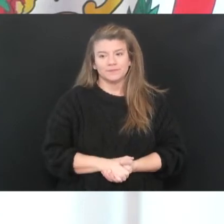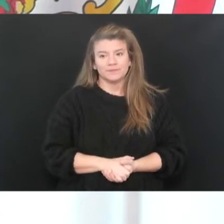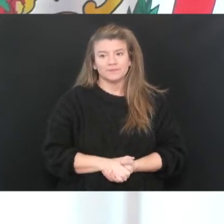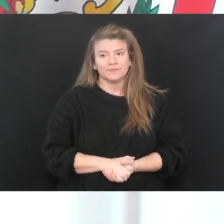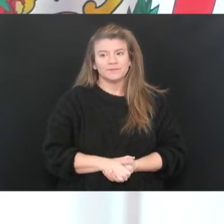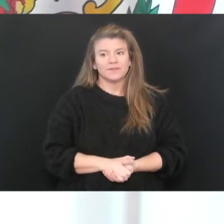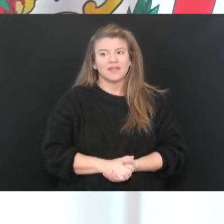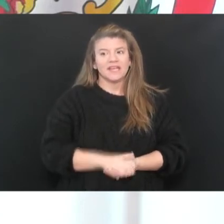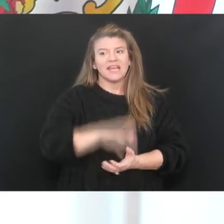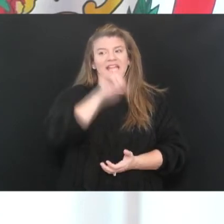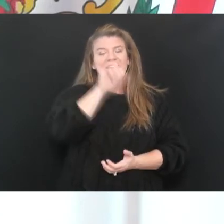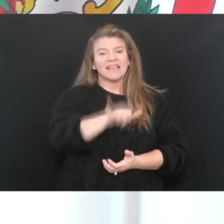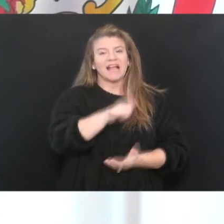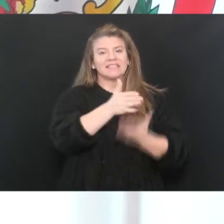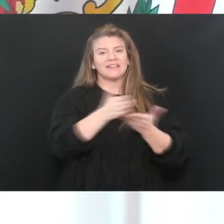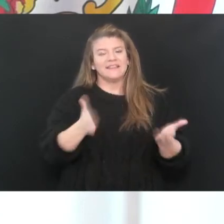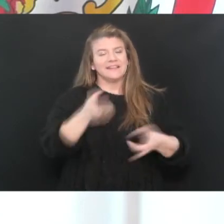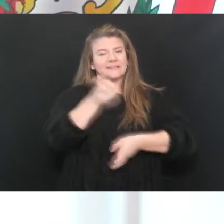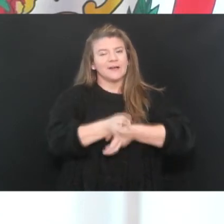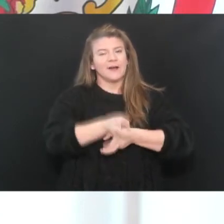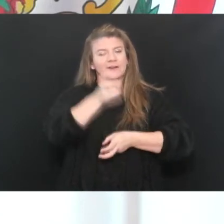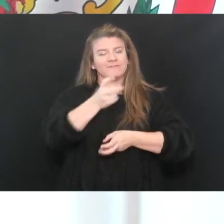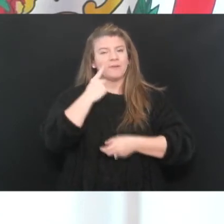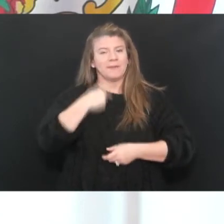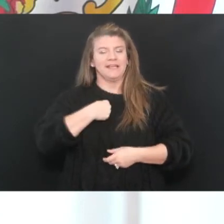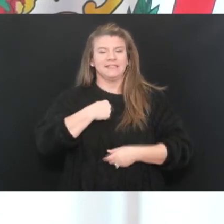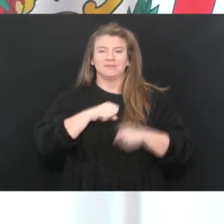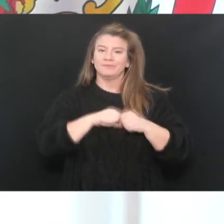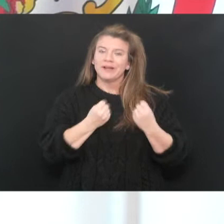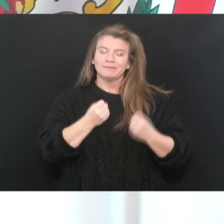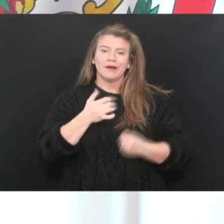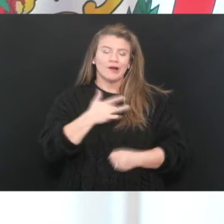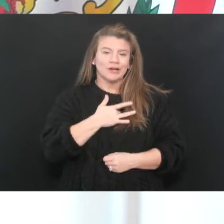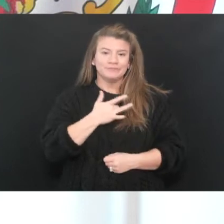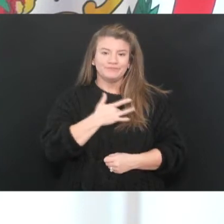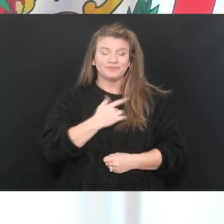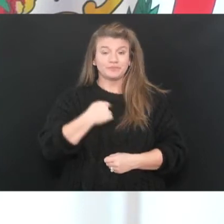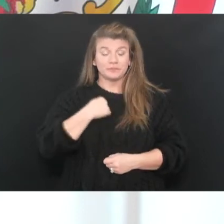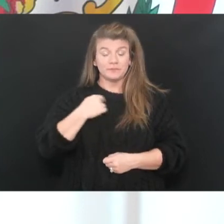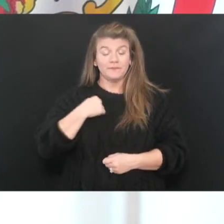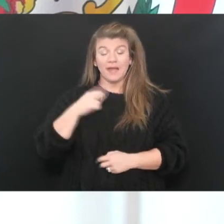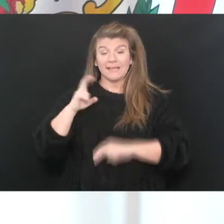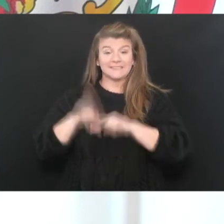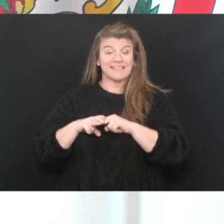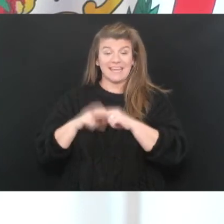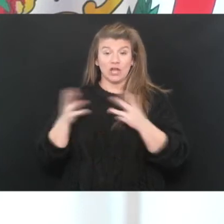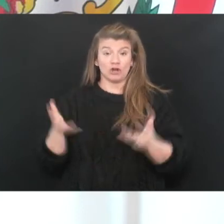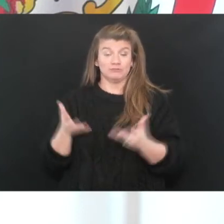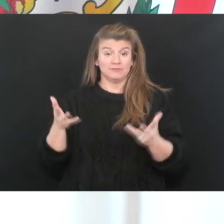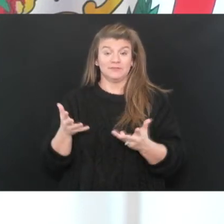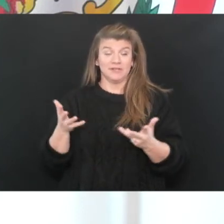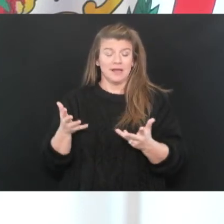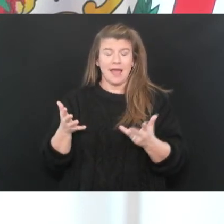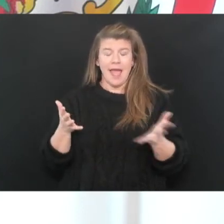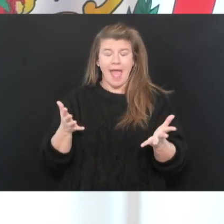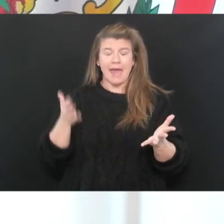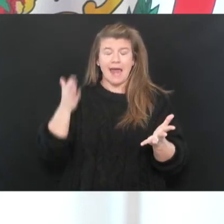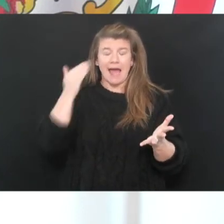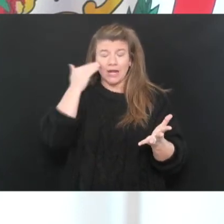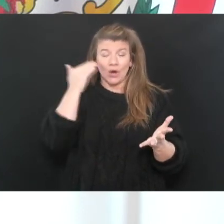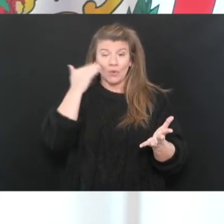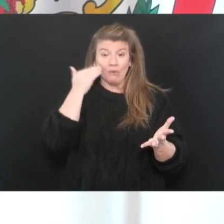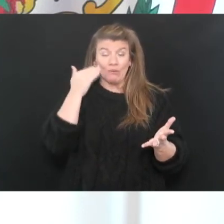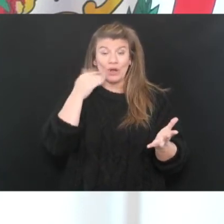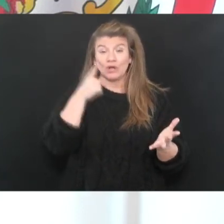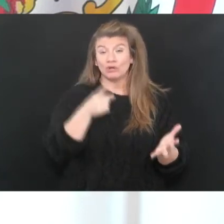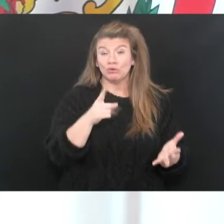that is just heartbreaking to me. I sit here and I know, you talk about being